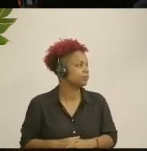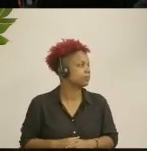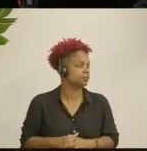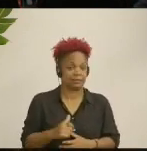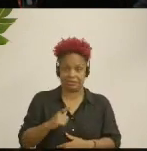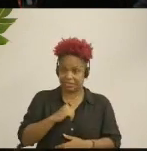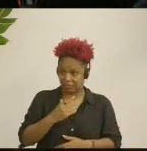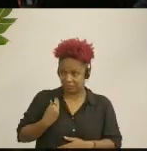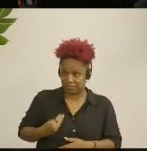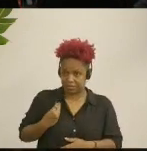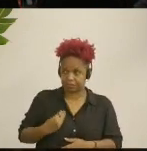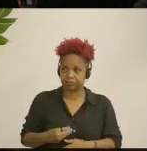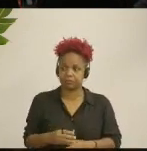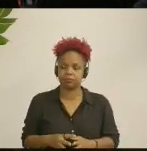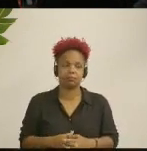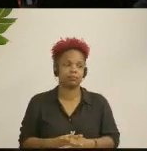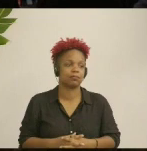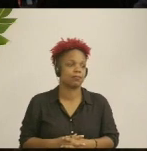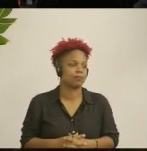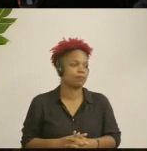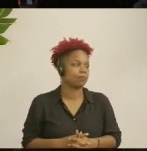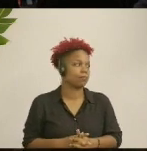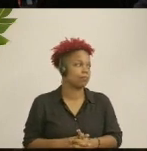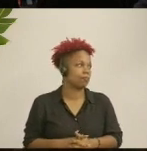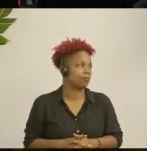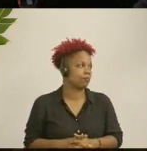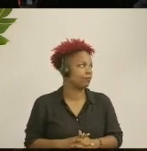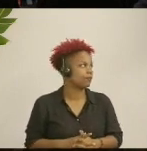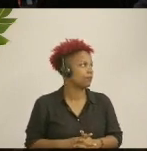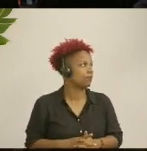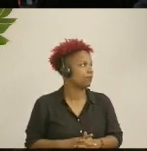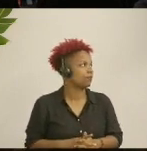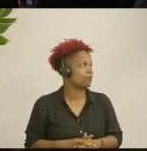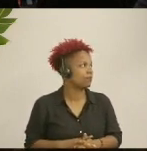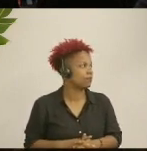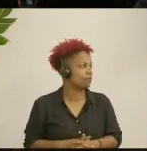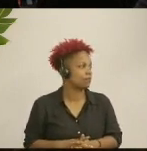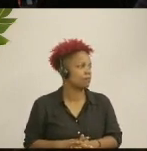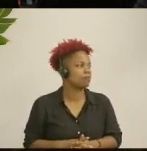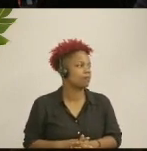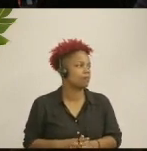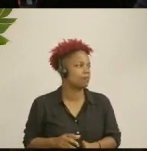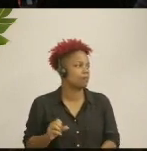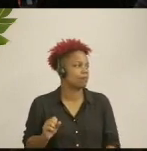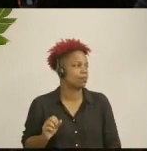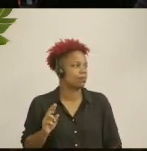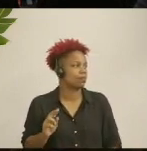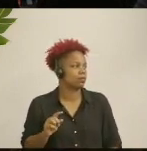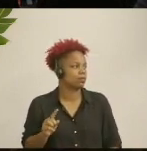much. Well, thank you very much, Professor Levis, for your inspiring presentation.